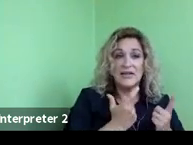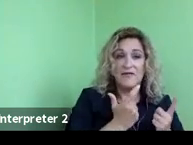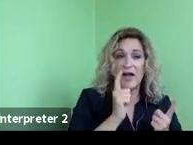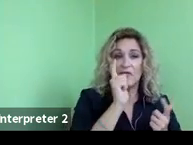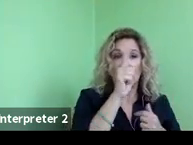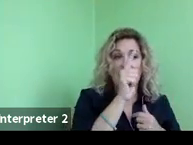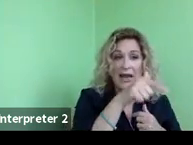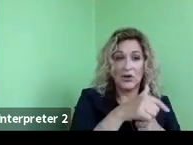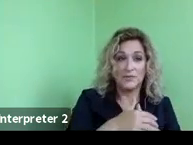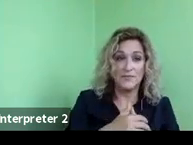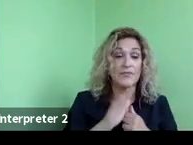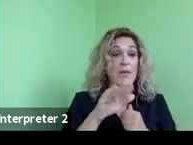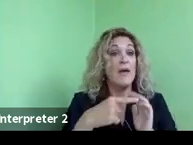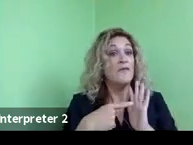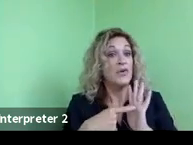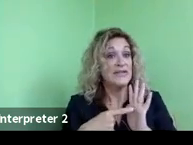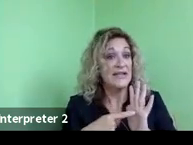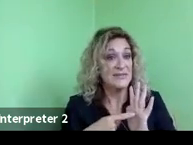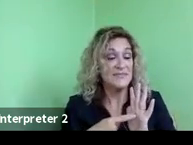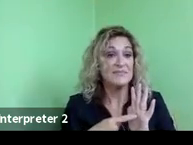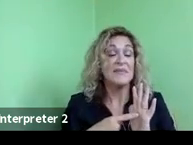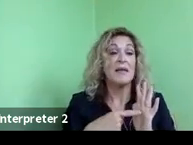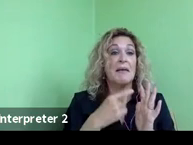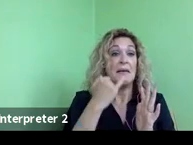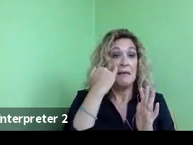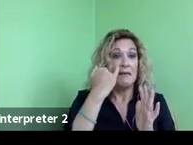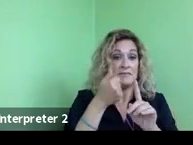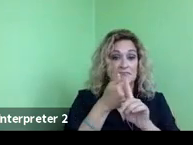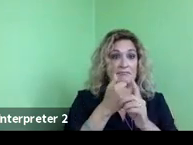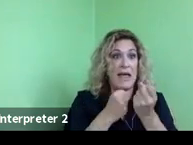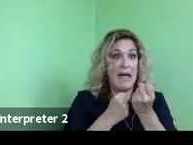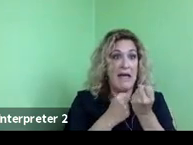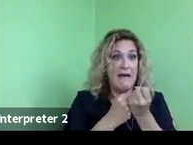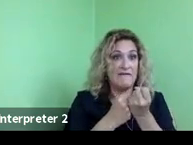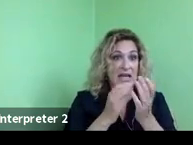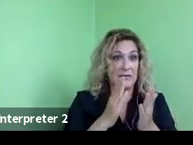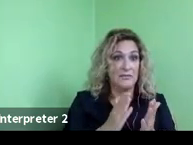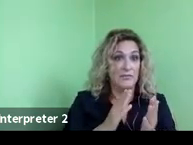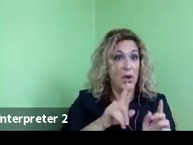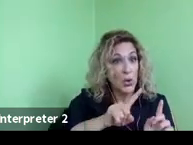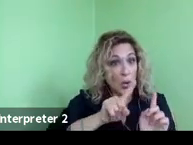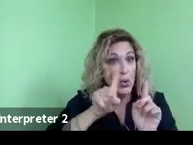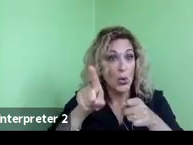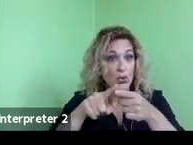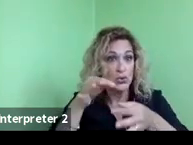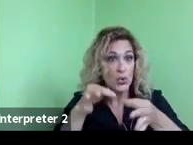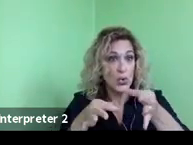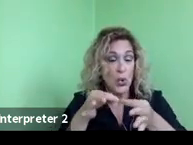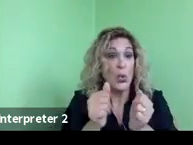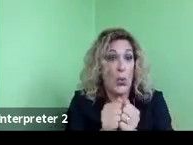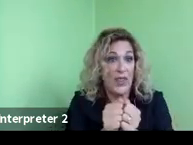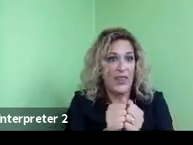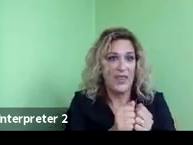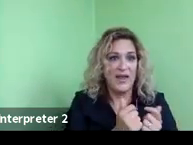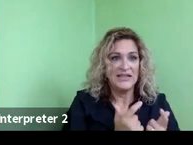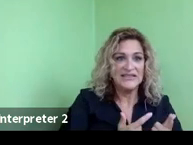For instance, if an advocate goes to court with a survivor,